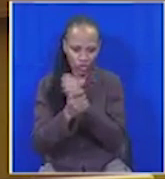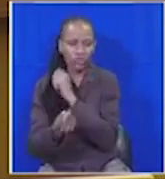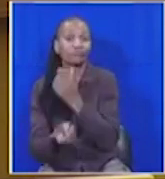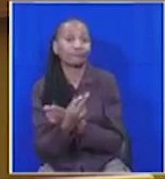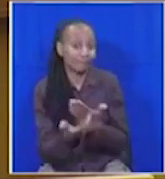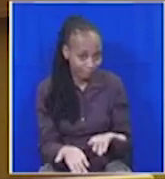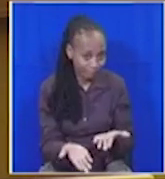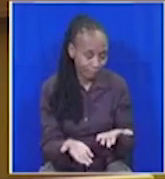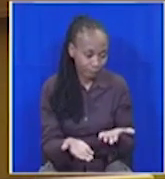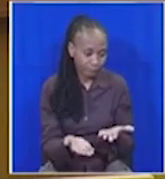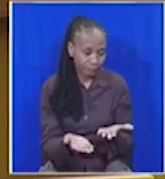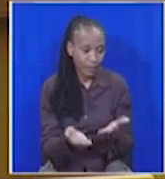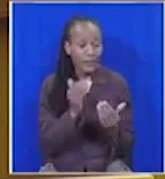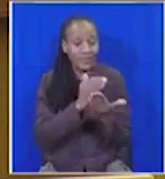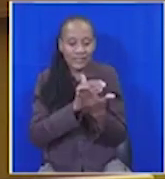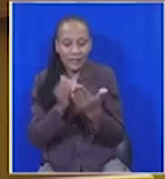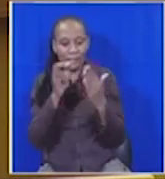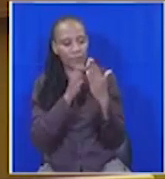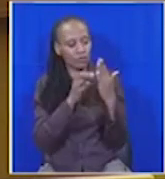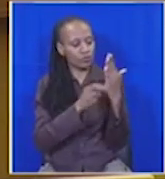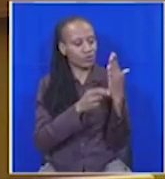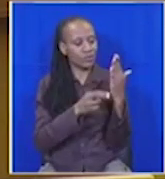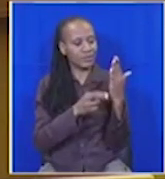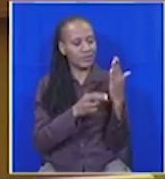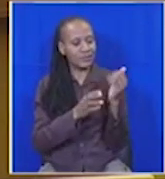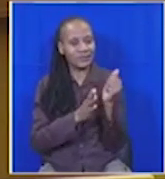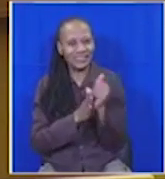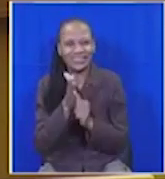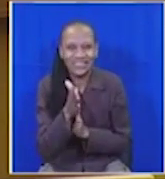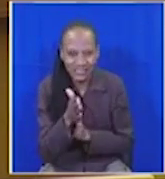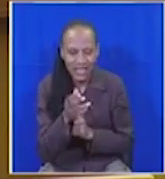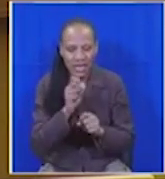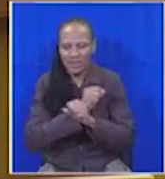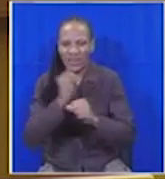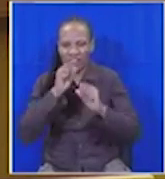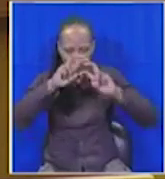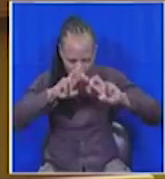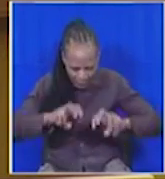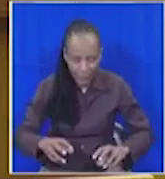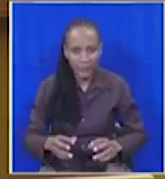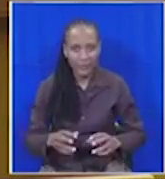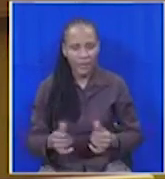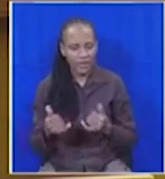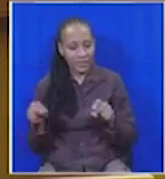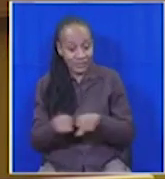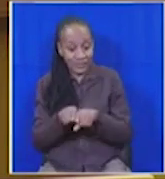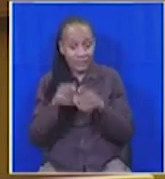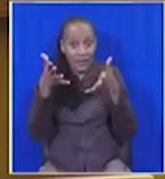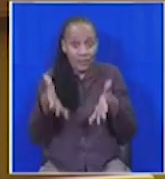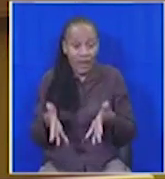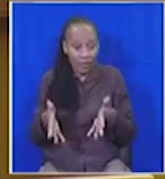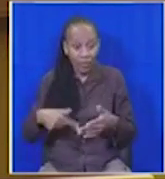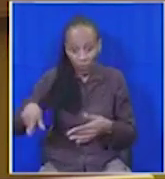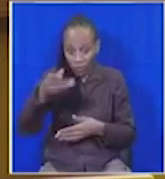somehow certain rules escaped scrutiny. And as we have today, as we stand here